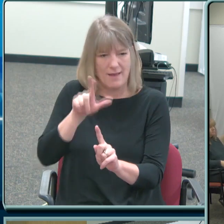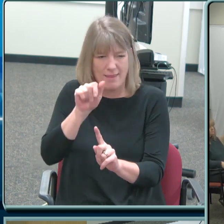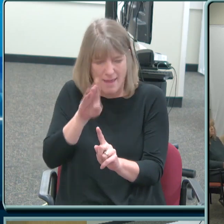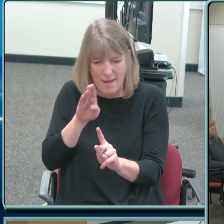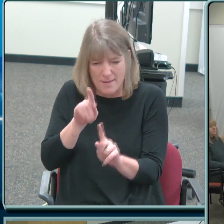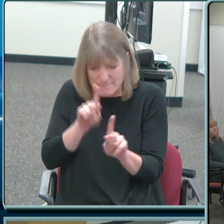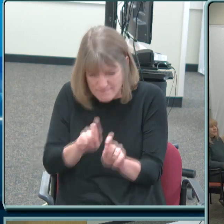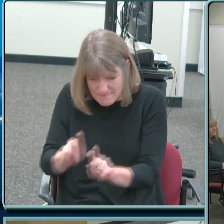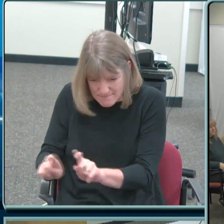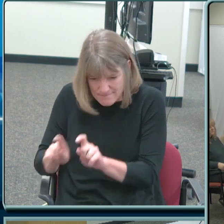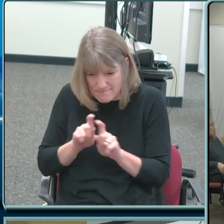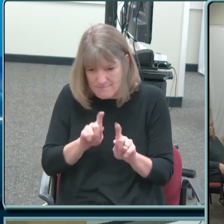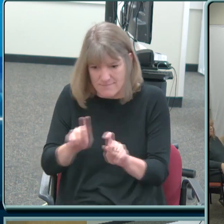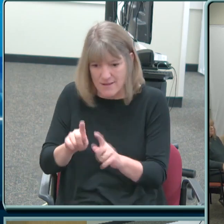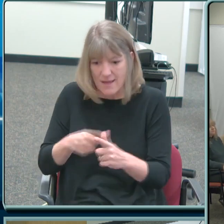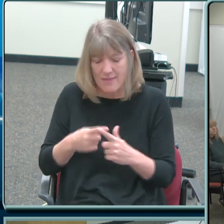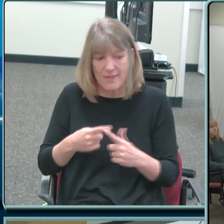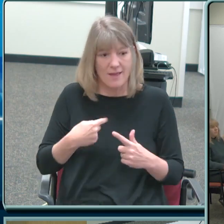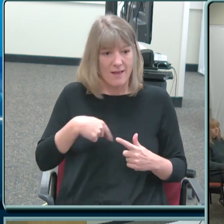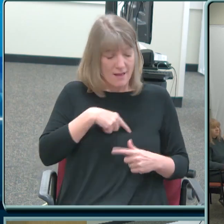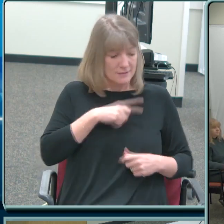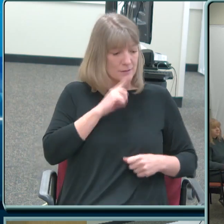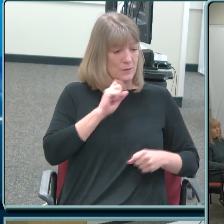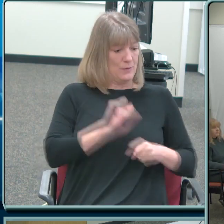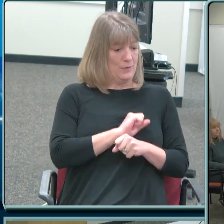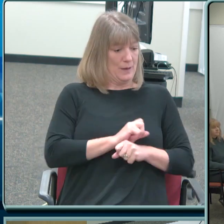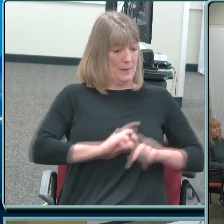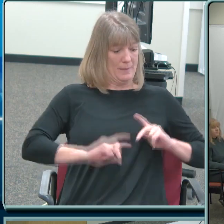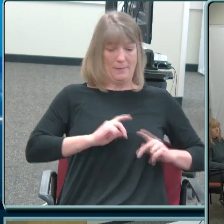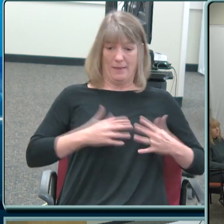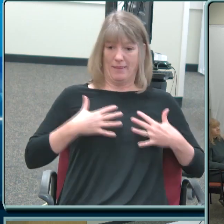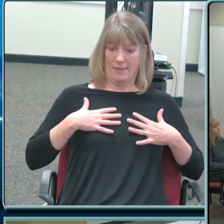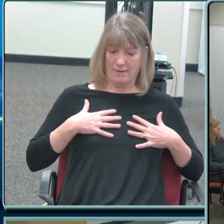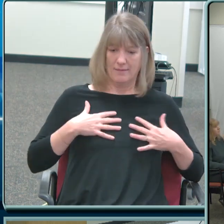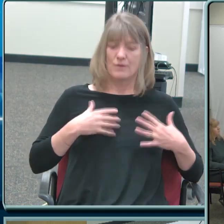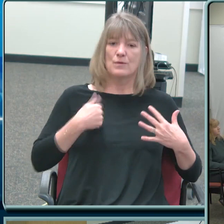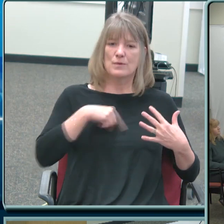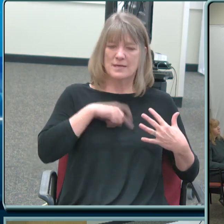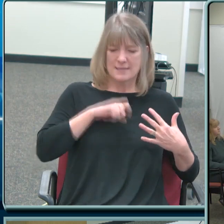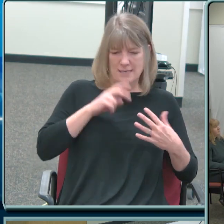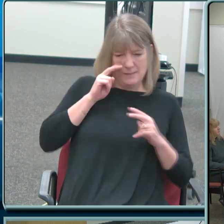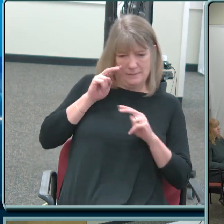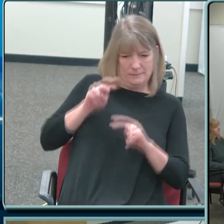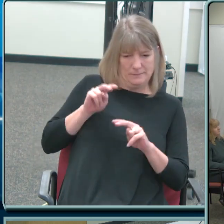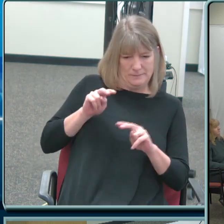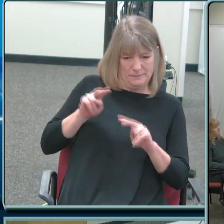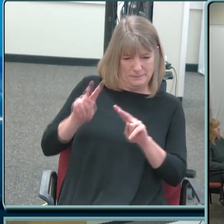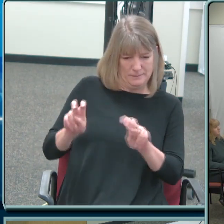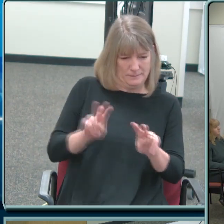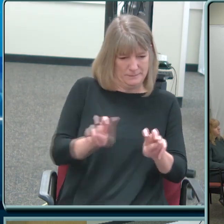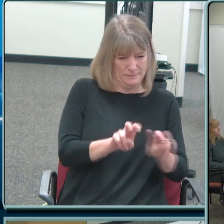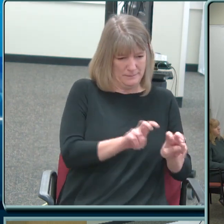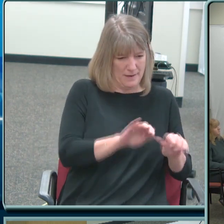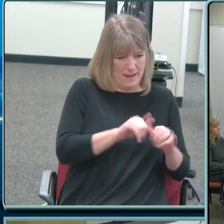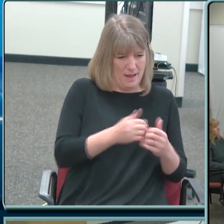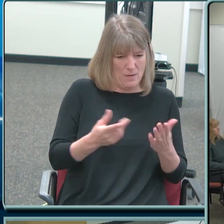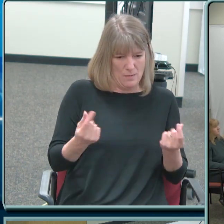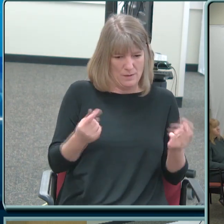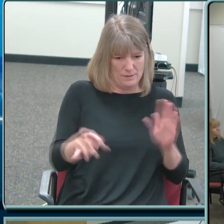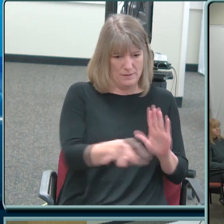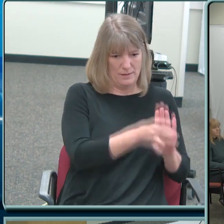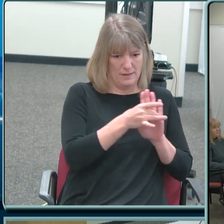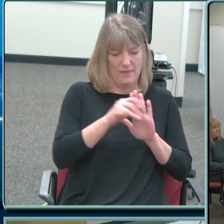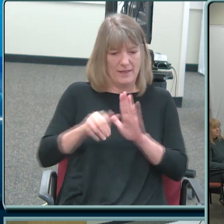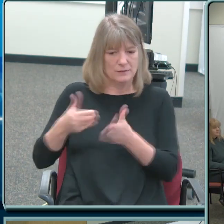laboratory, and then there's us. There's real people, and we have to see how this virus behaves. So it's relatively the